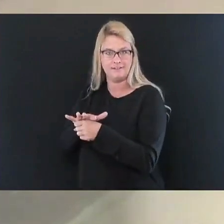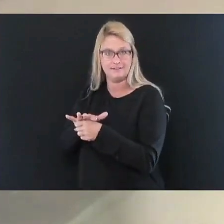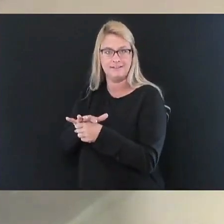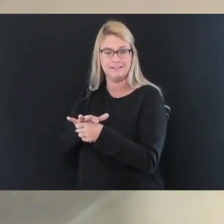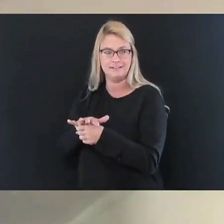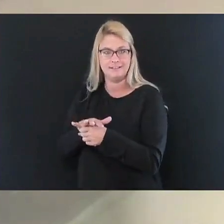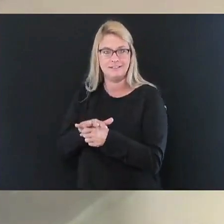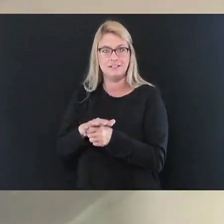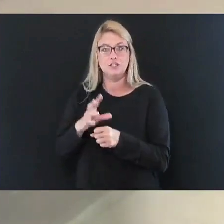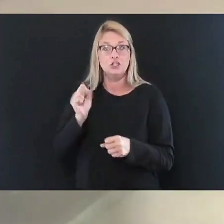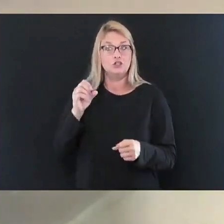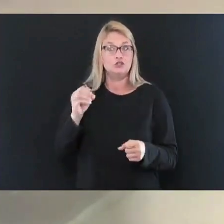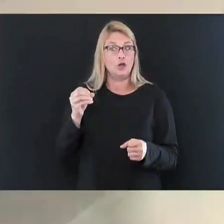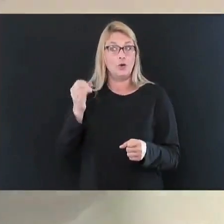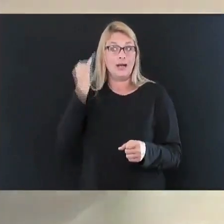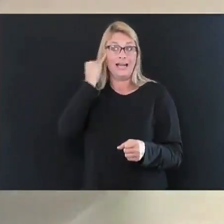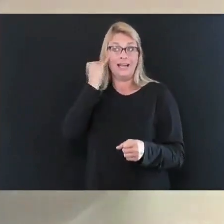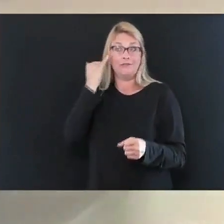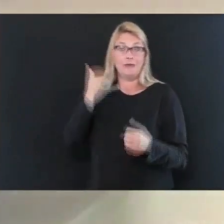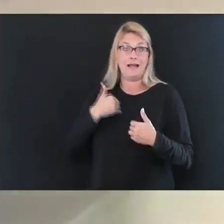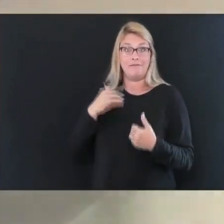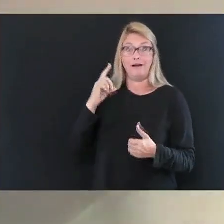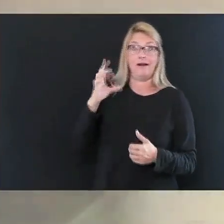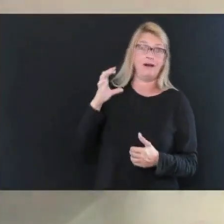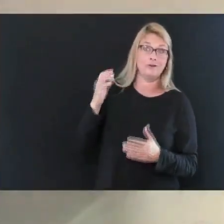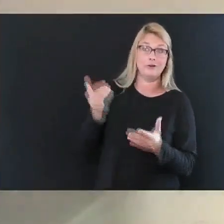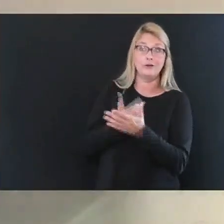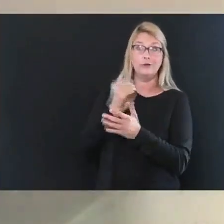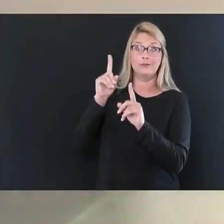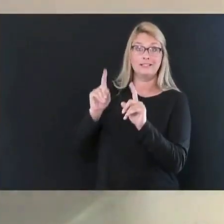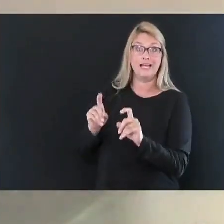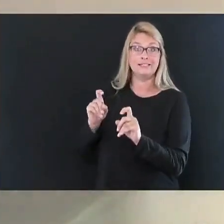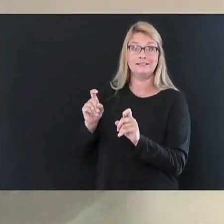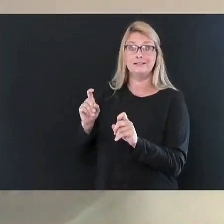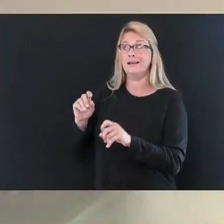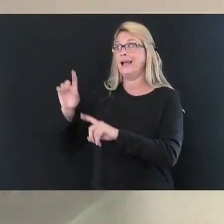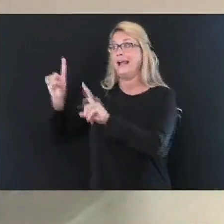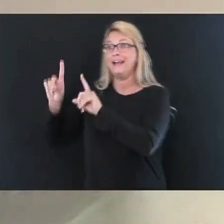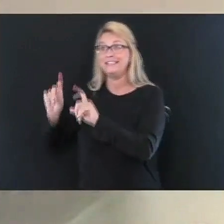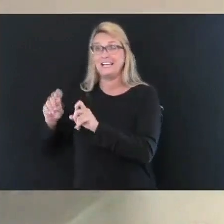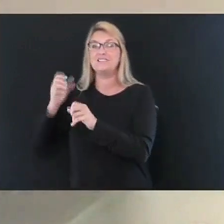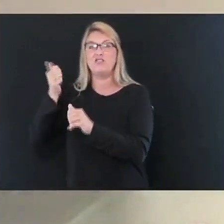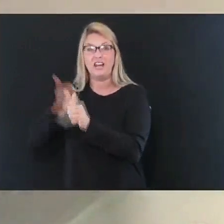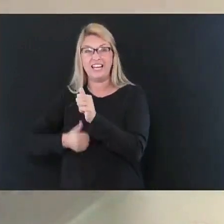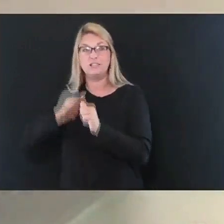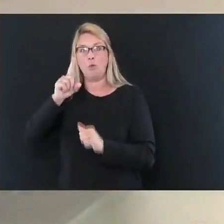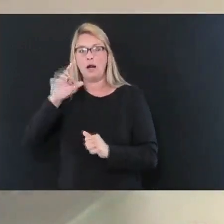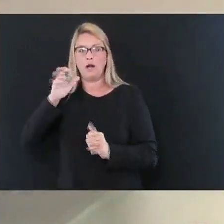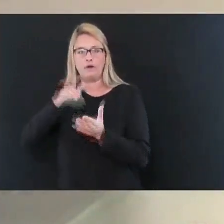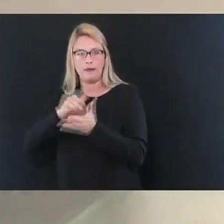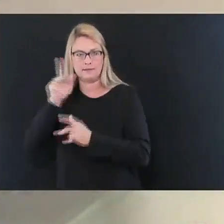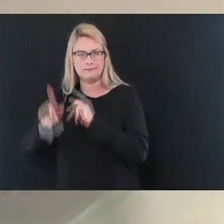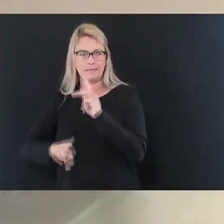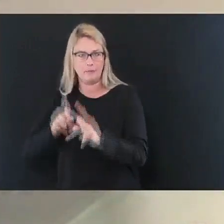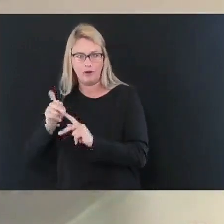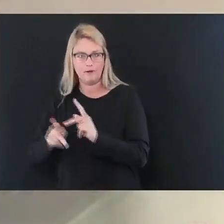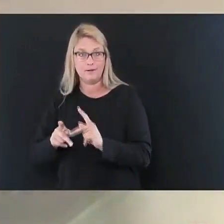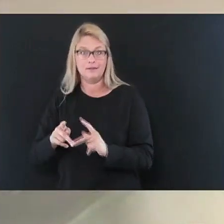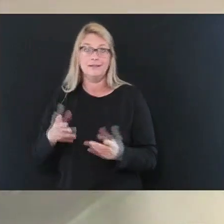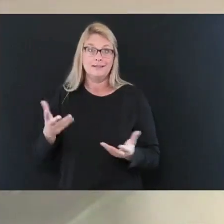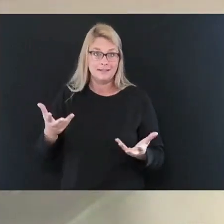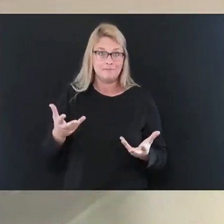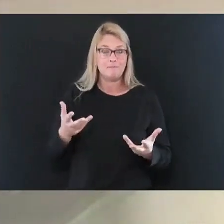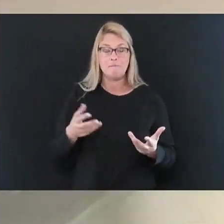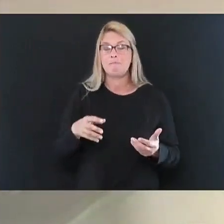had 100 new tests a day and you tested 100,000 people. Of course, if you got 100 out of 102 people, you